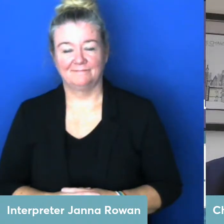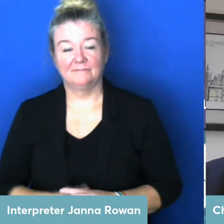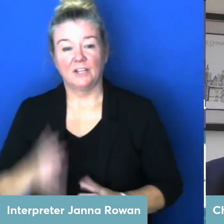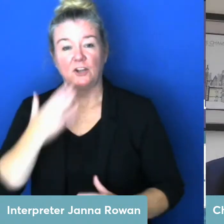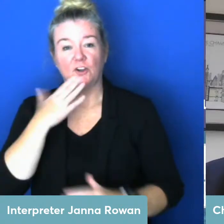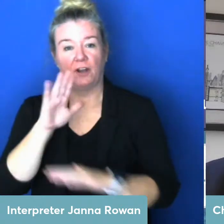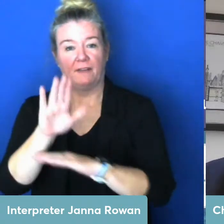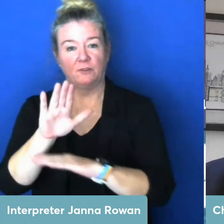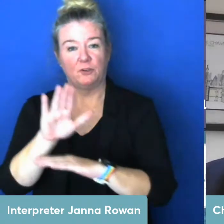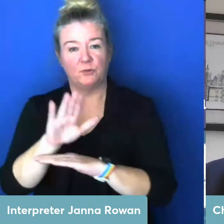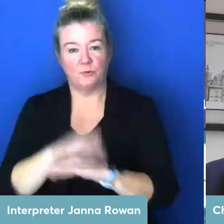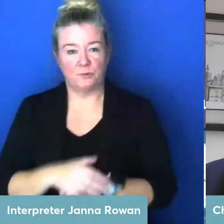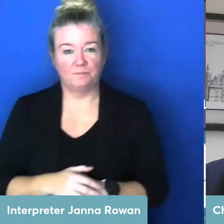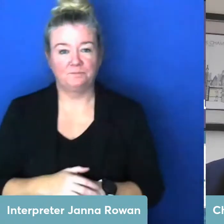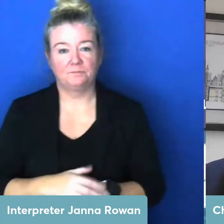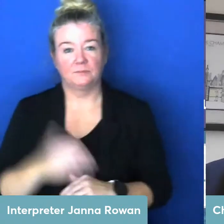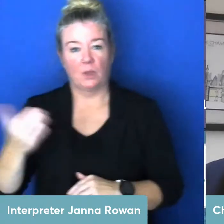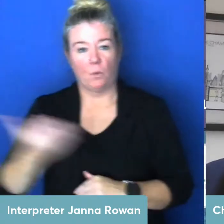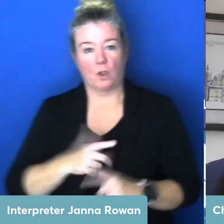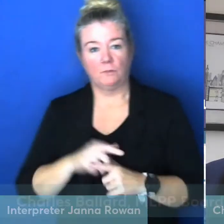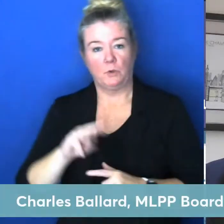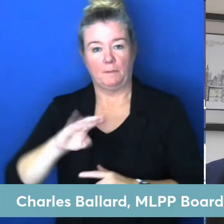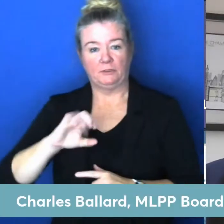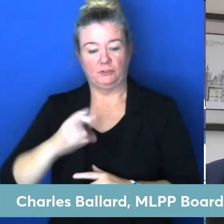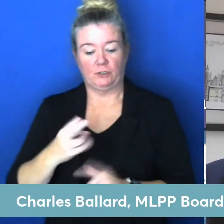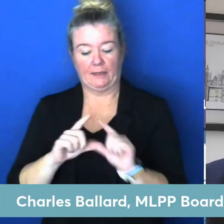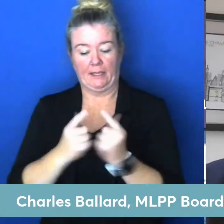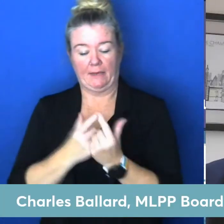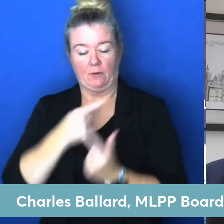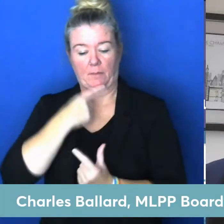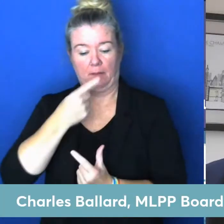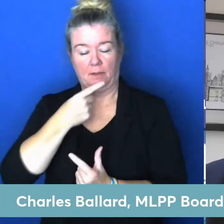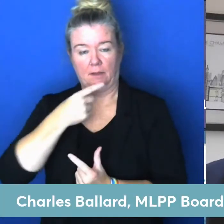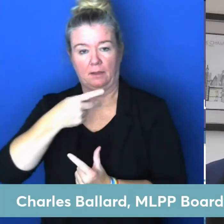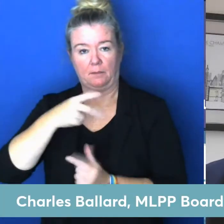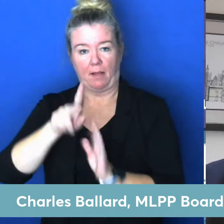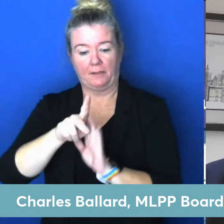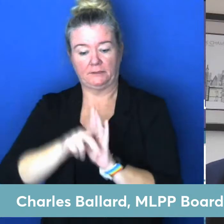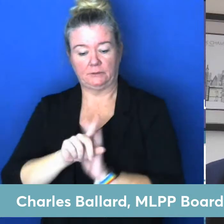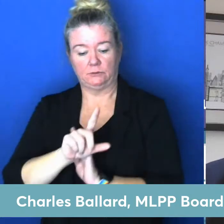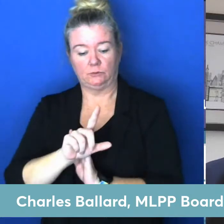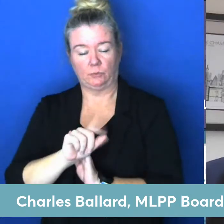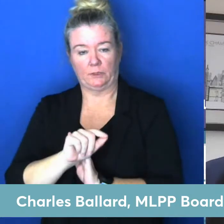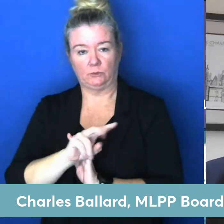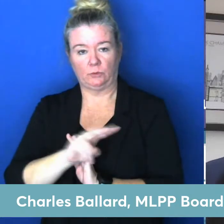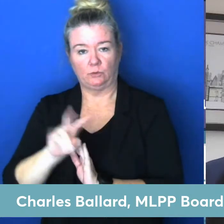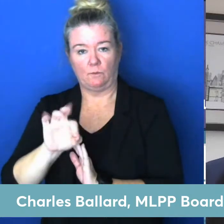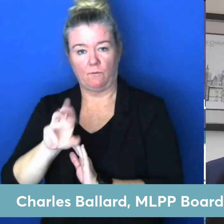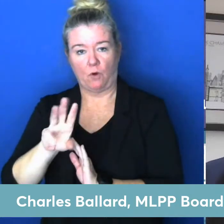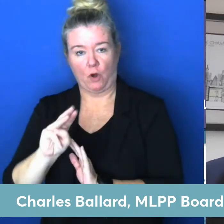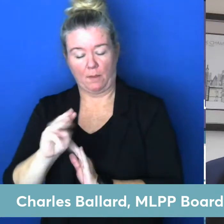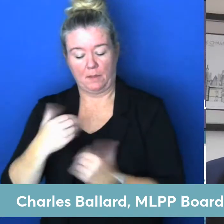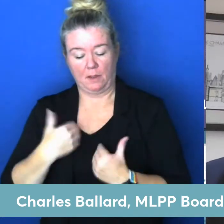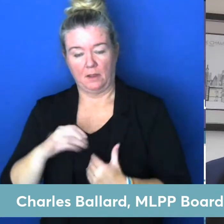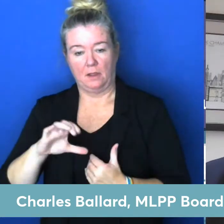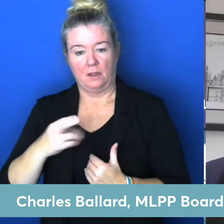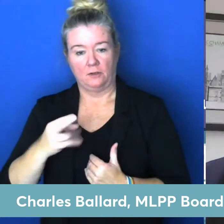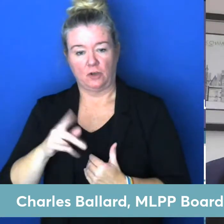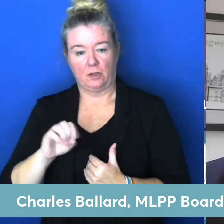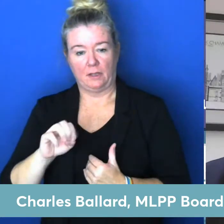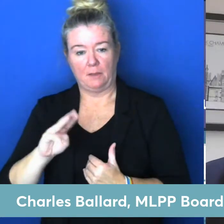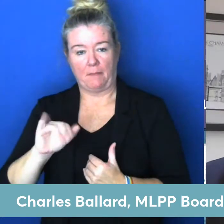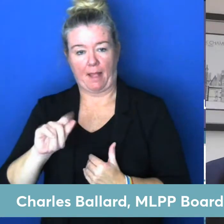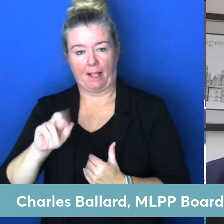Good afternoon, and welcome to the Michigan League for Public Policy's 2022 forum. I'm Charlie Ballard. I'm